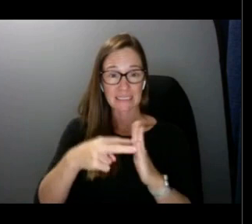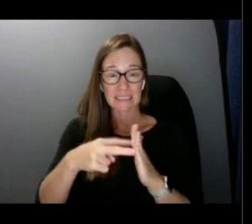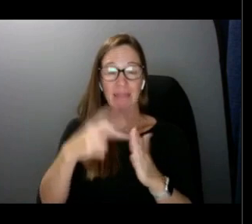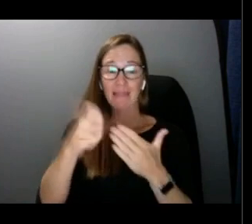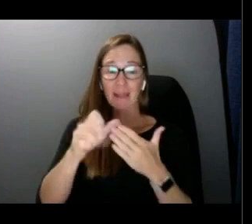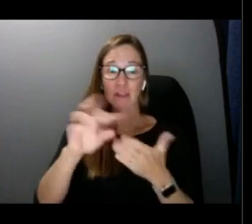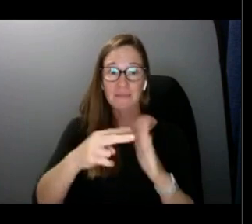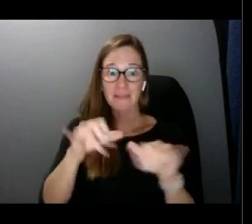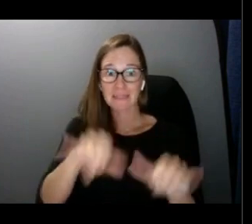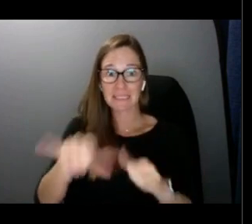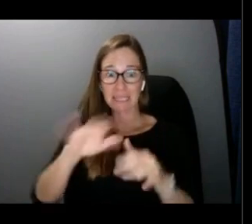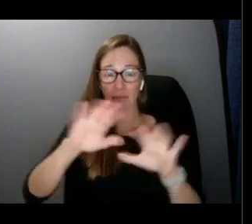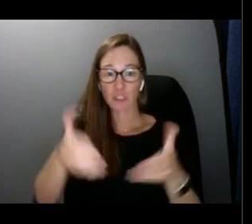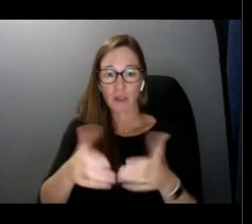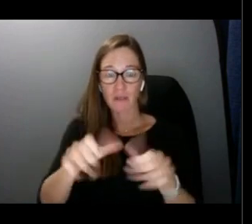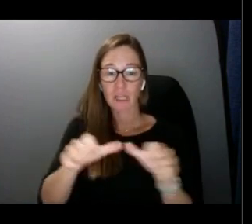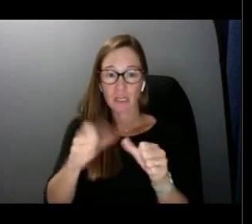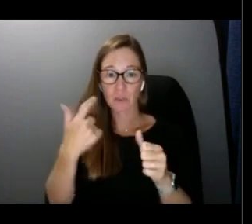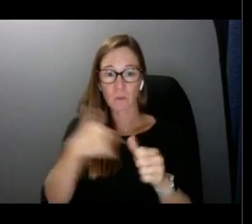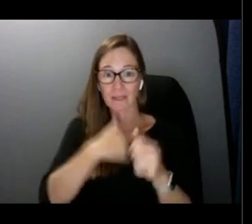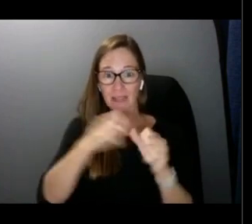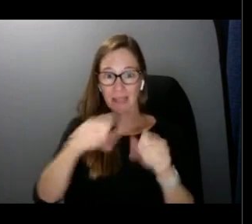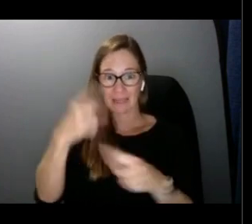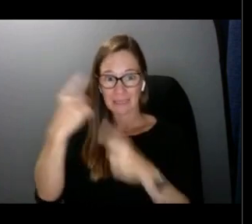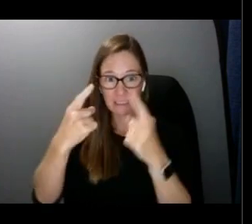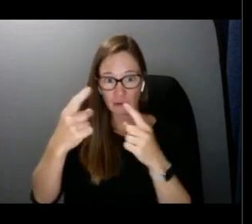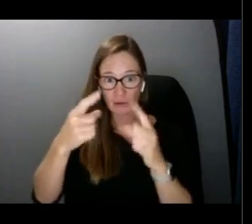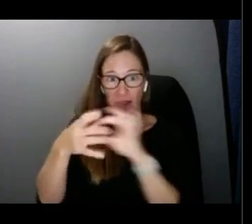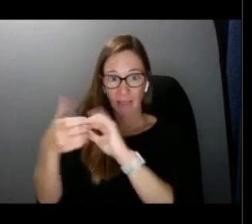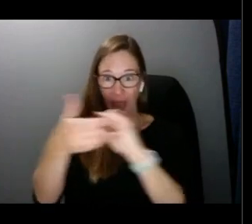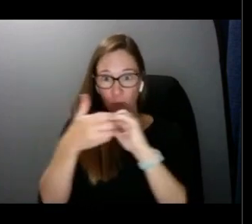so that we can consider collaborating?